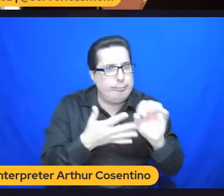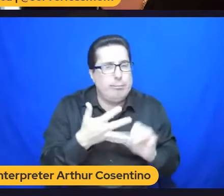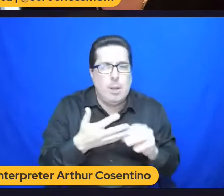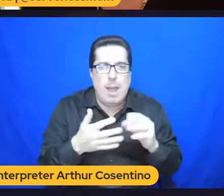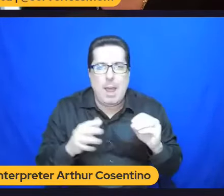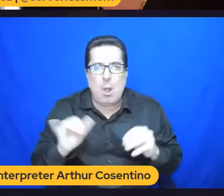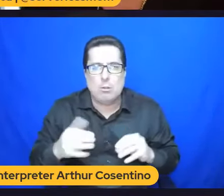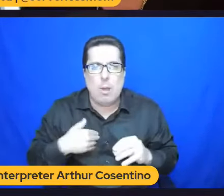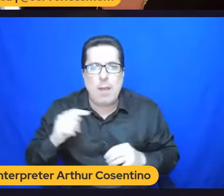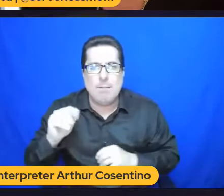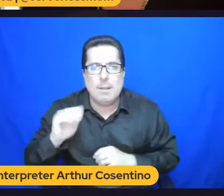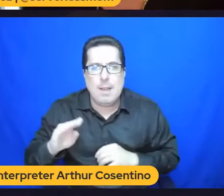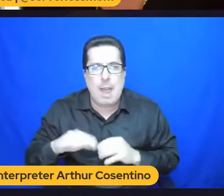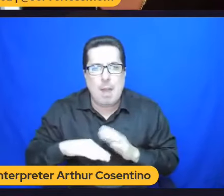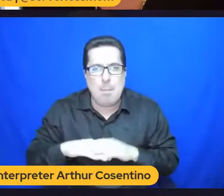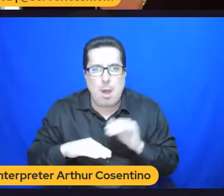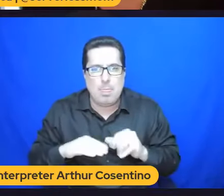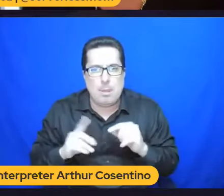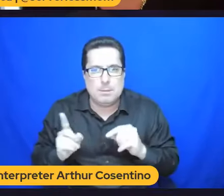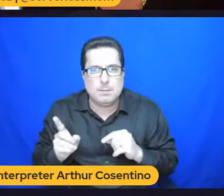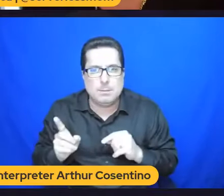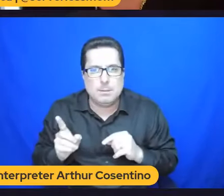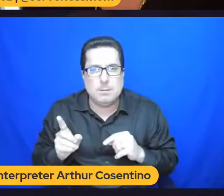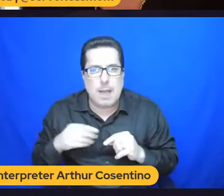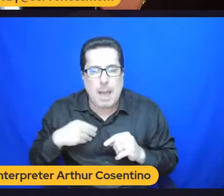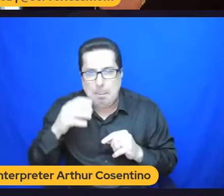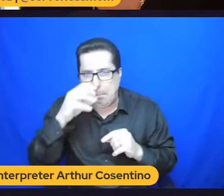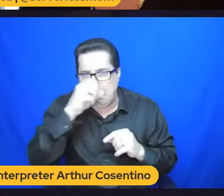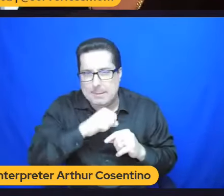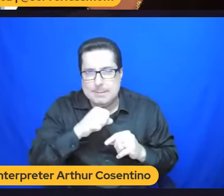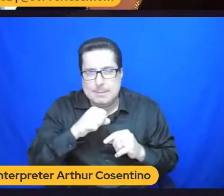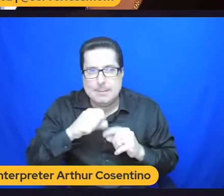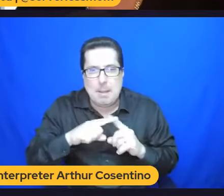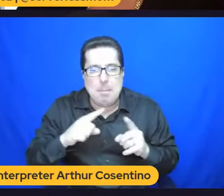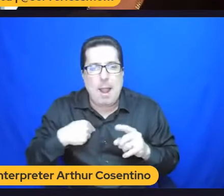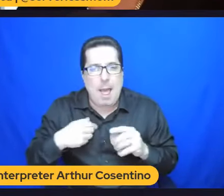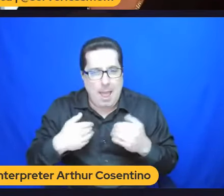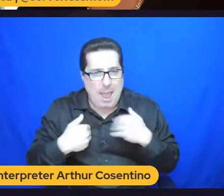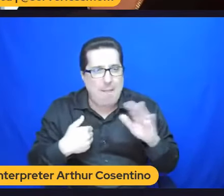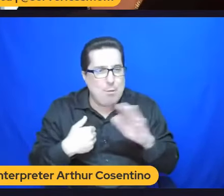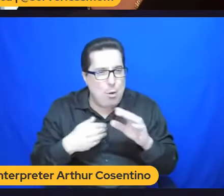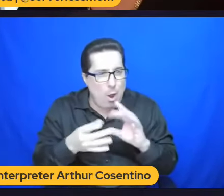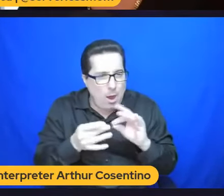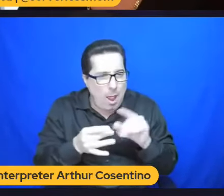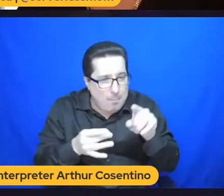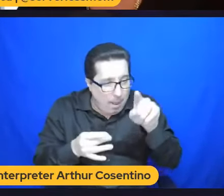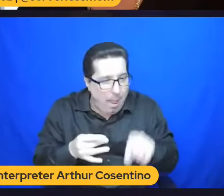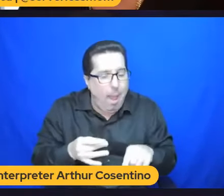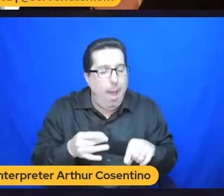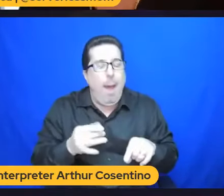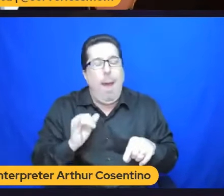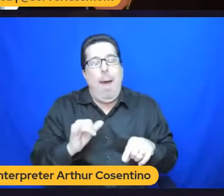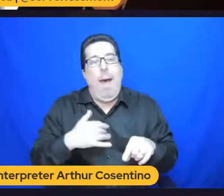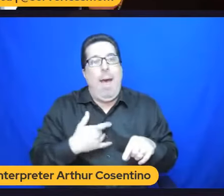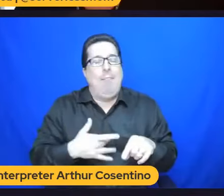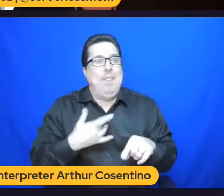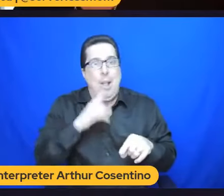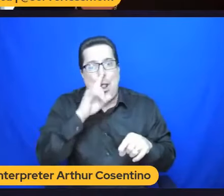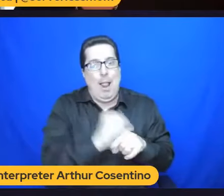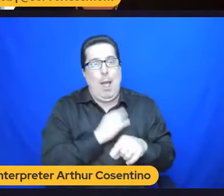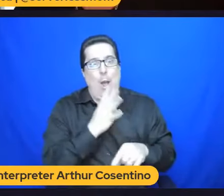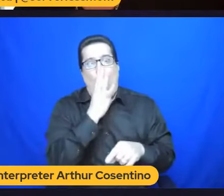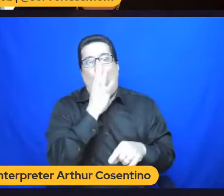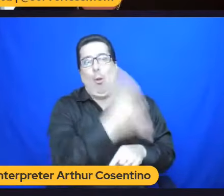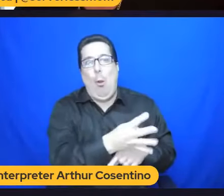on this thing that I missed, and I've got the comments now, so now I feel super rude. There'll be a lashing